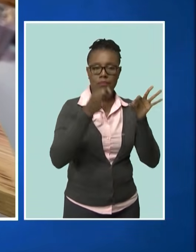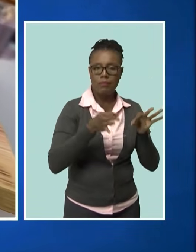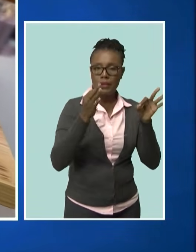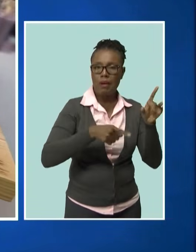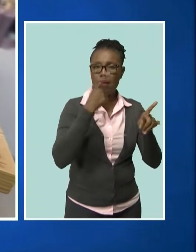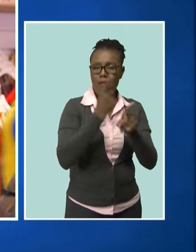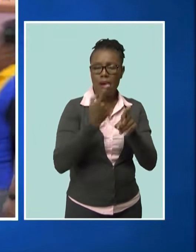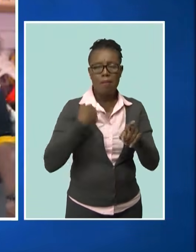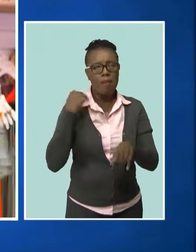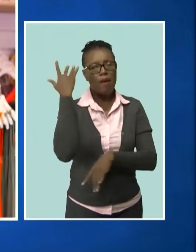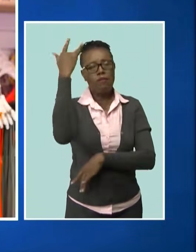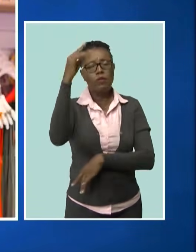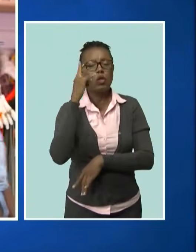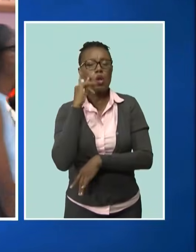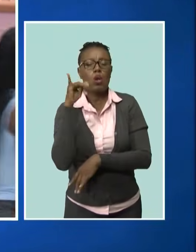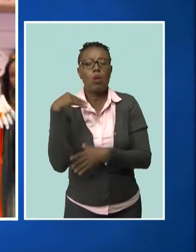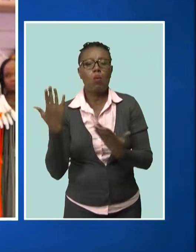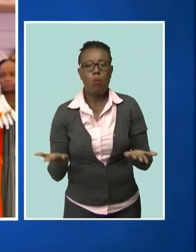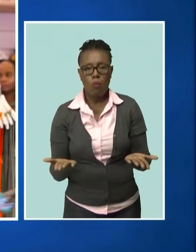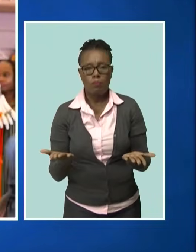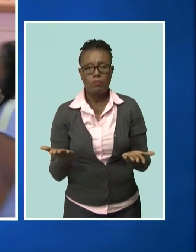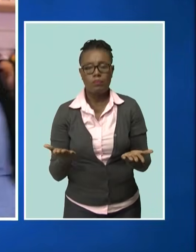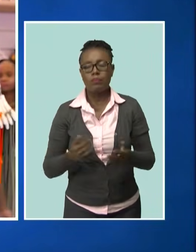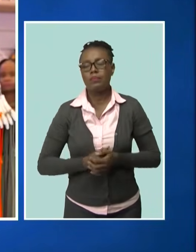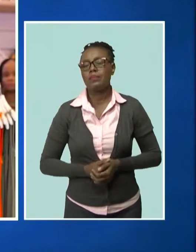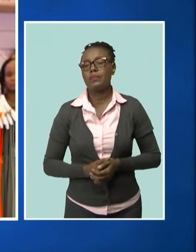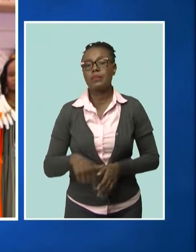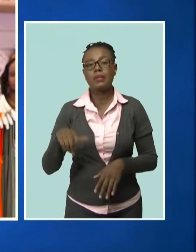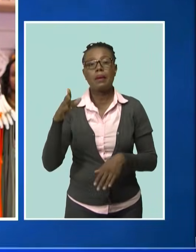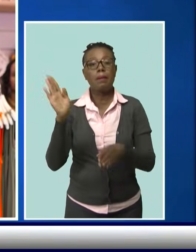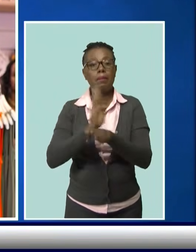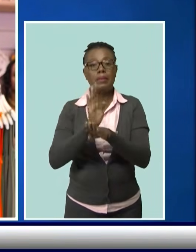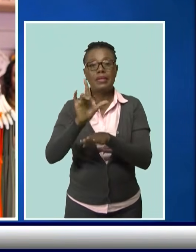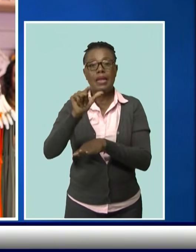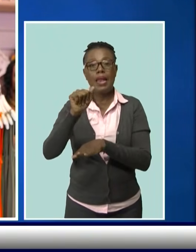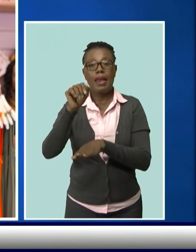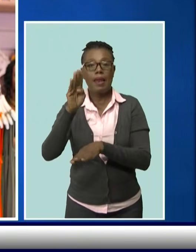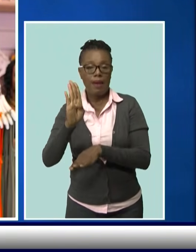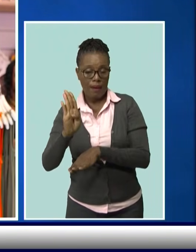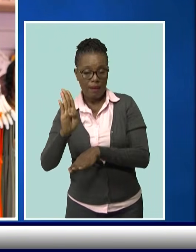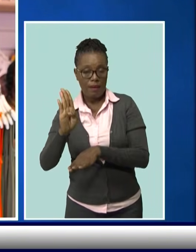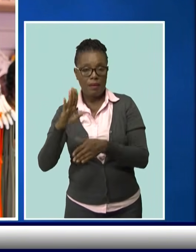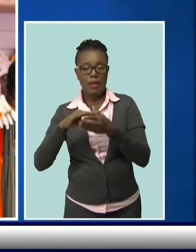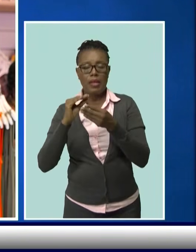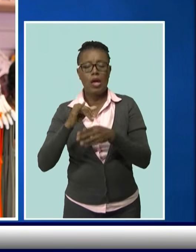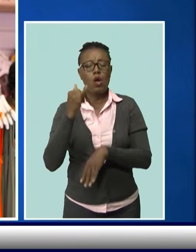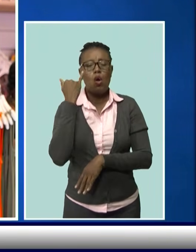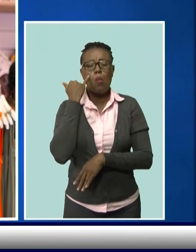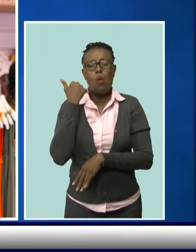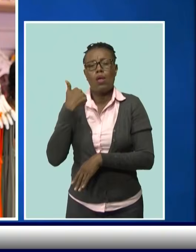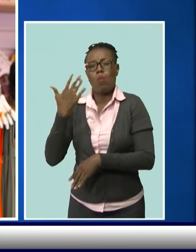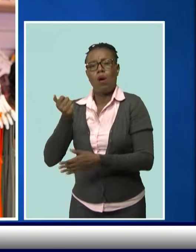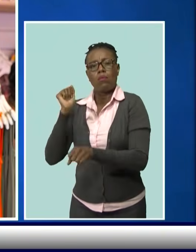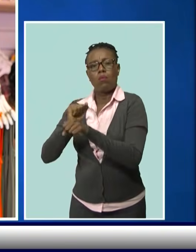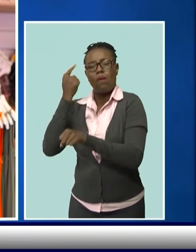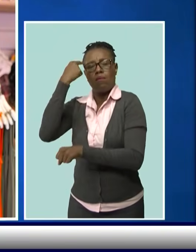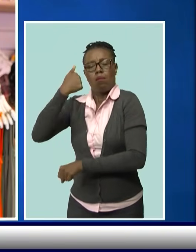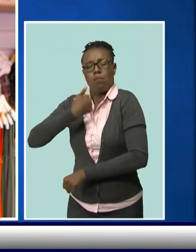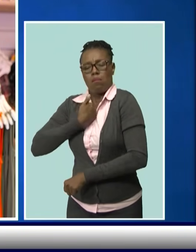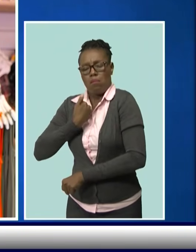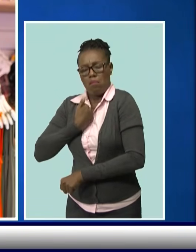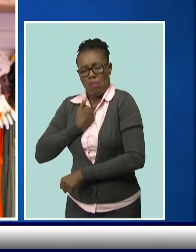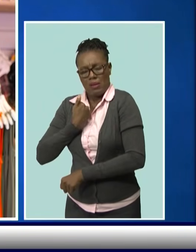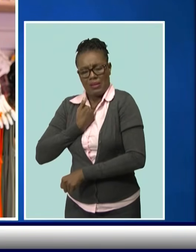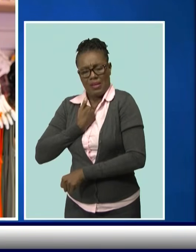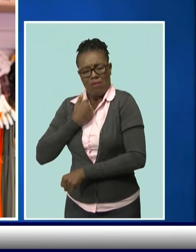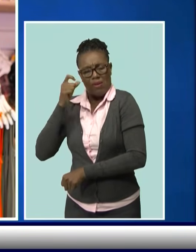their future. The business lab will give you an idea as to if entrepreneurship is the direction that you should travel. If you have made a decision